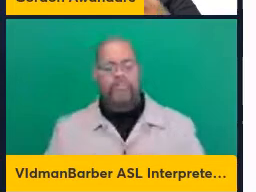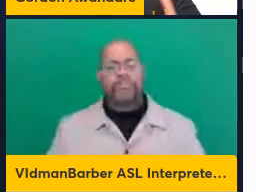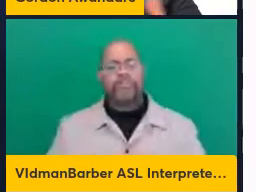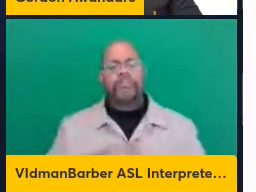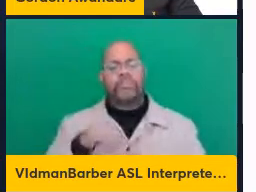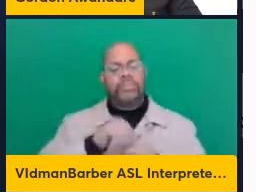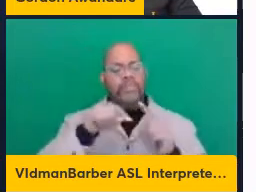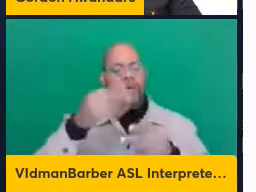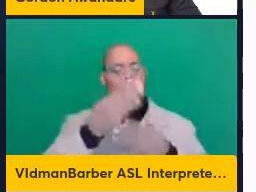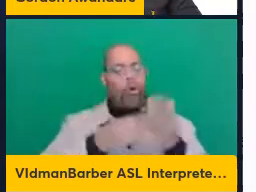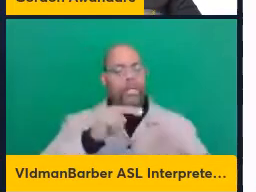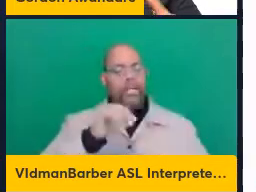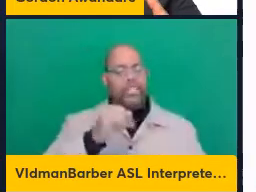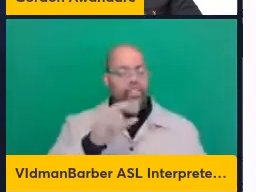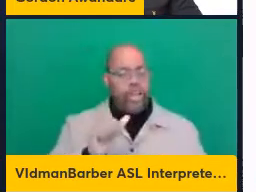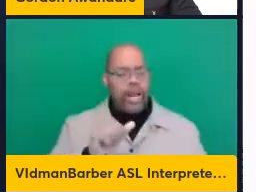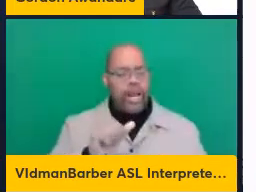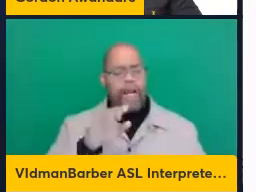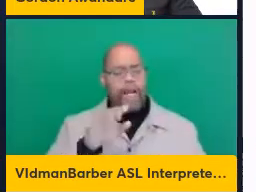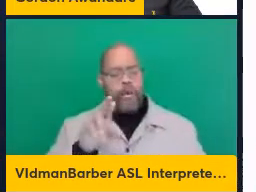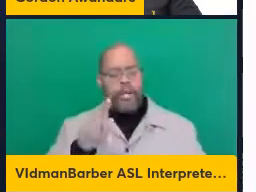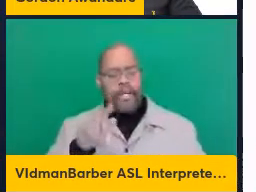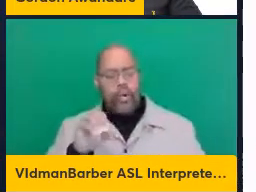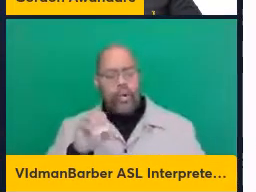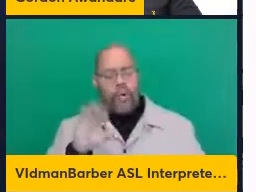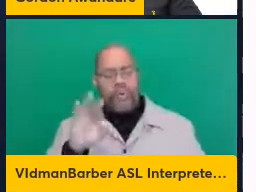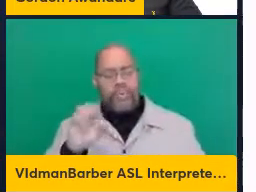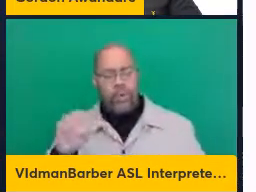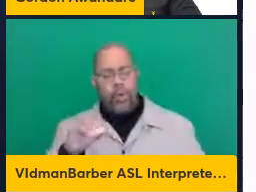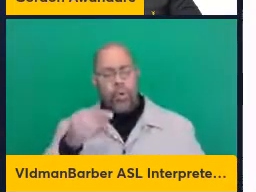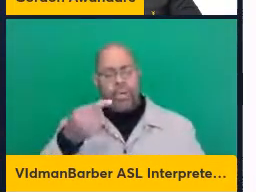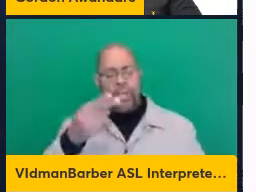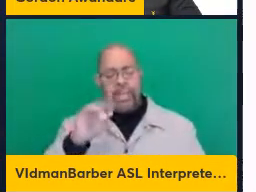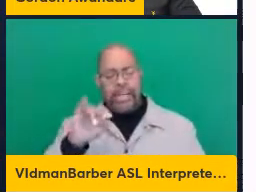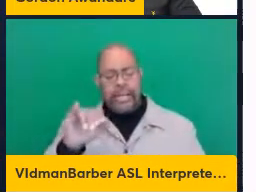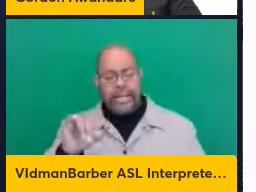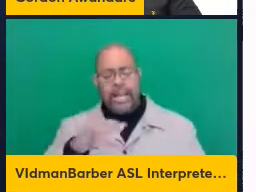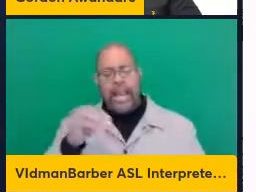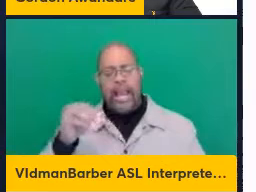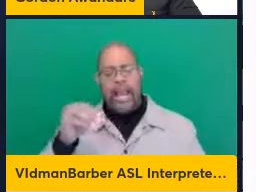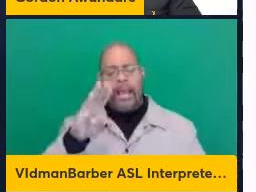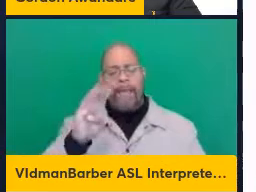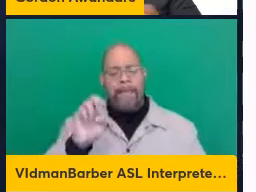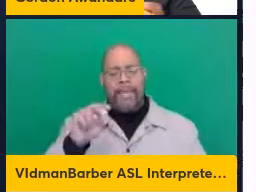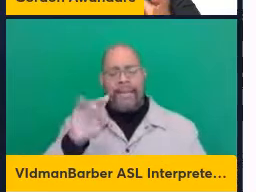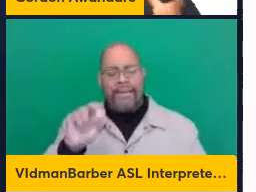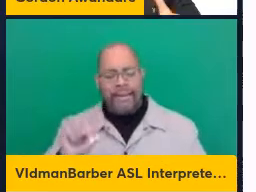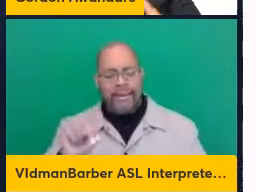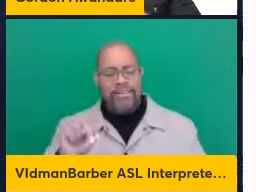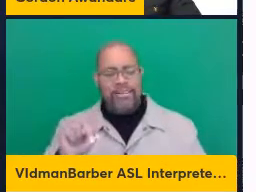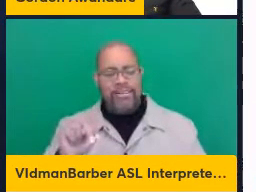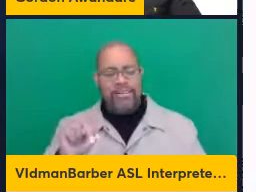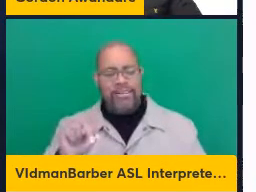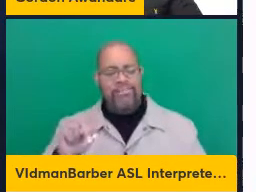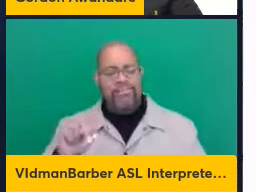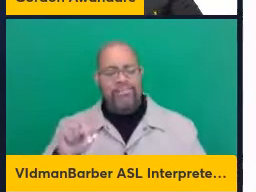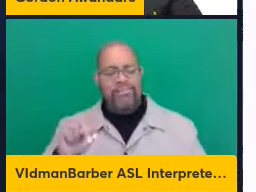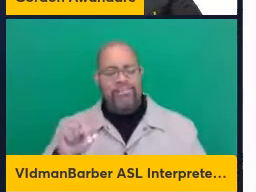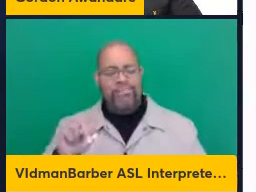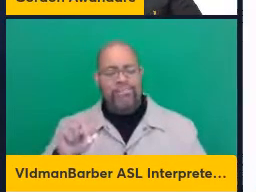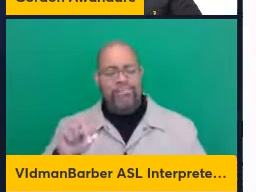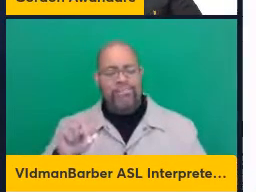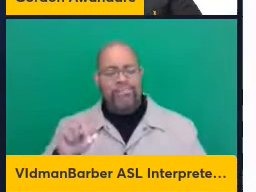Nigeria, Burkina Faso, Guinea, and also Benin recently. And in essence, we're trying